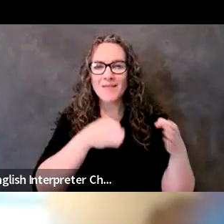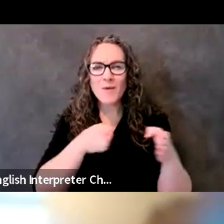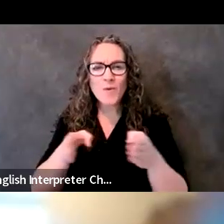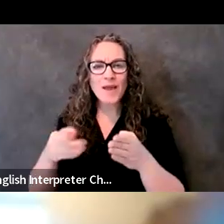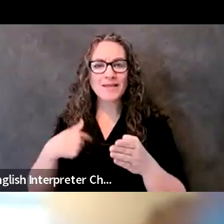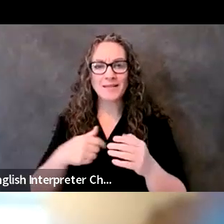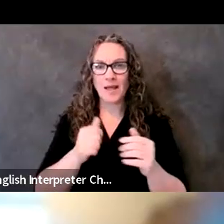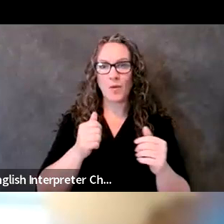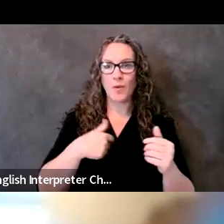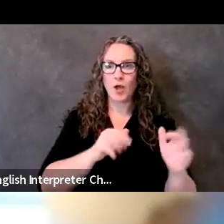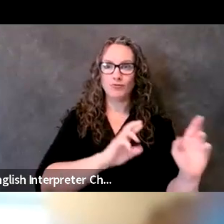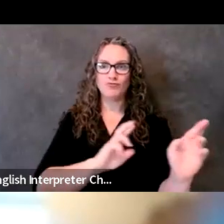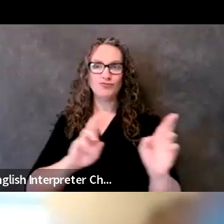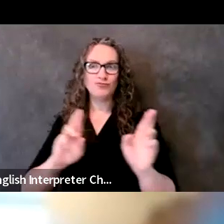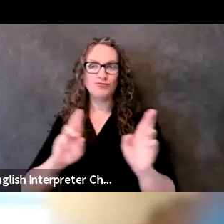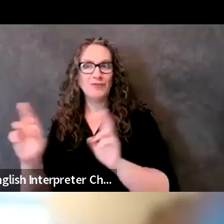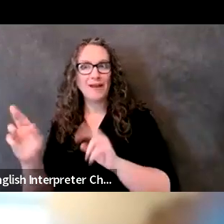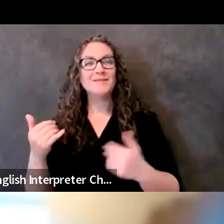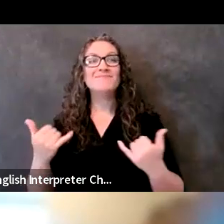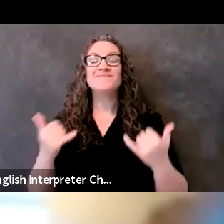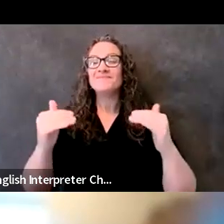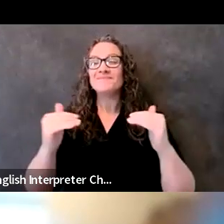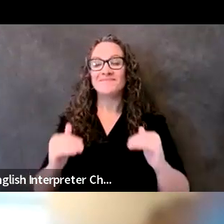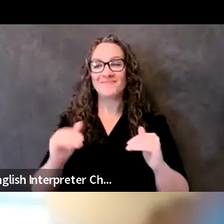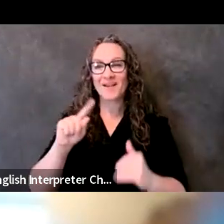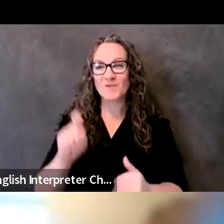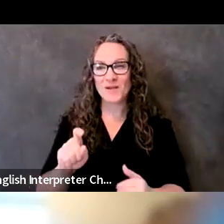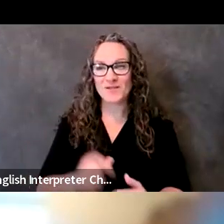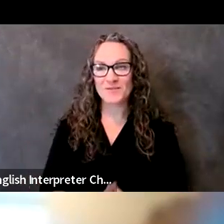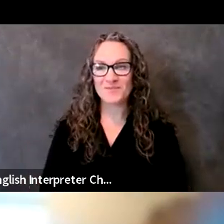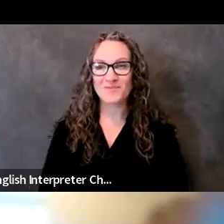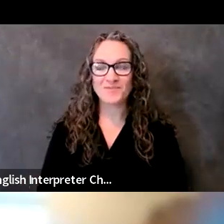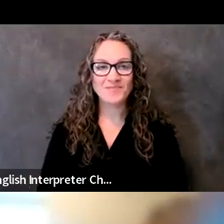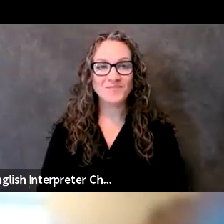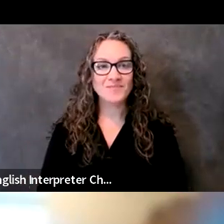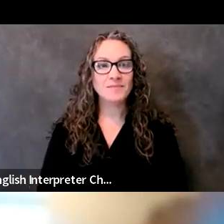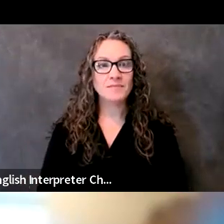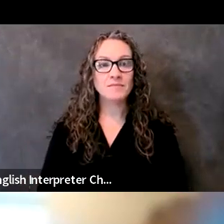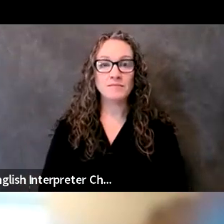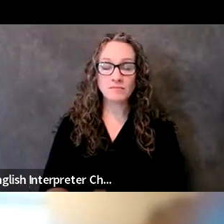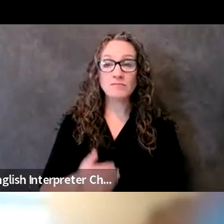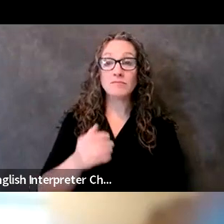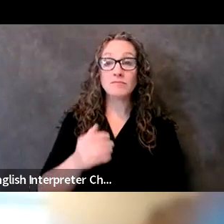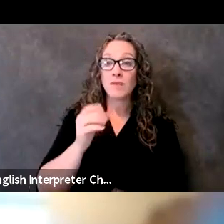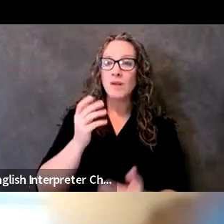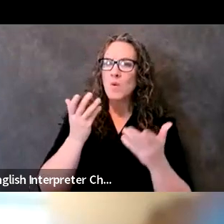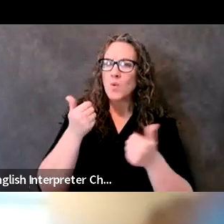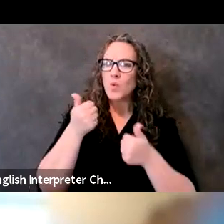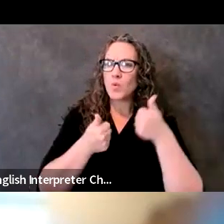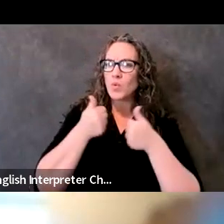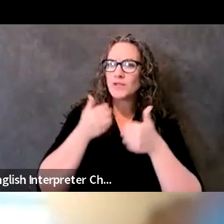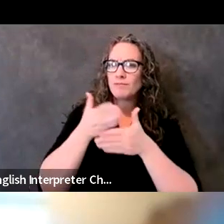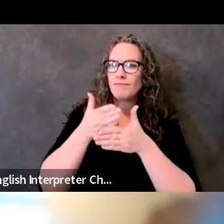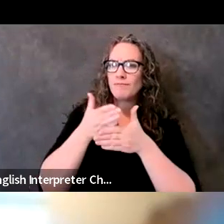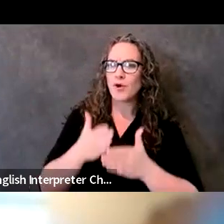ready. All right, I'm going to move on to my next question. Why are partnerships so critical to the improvement